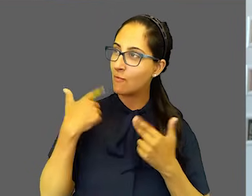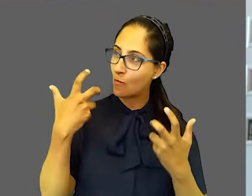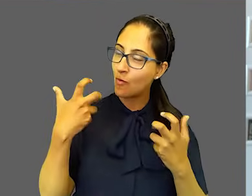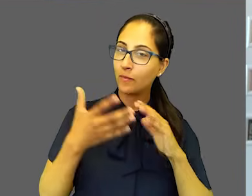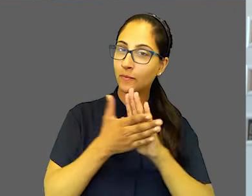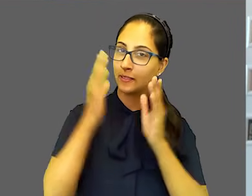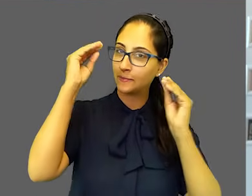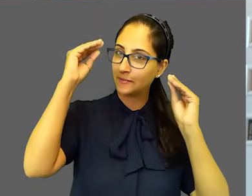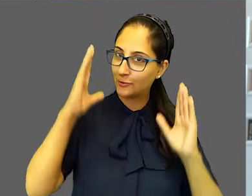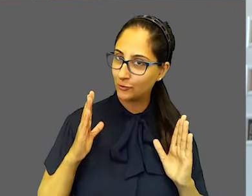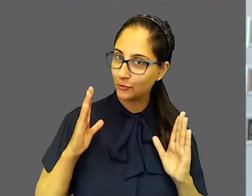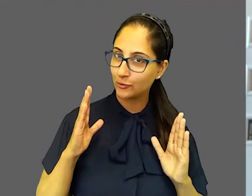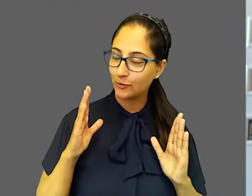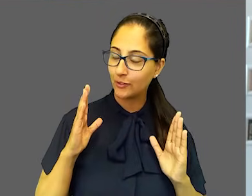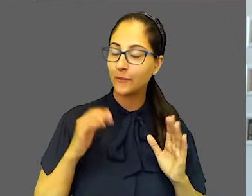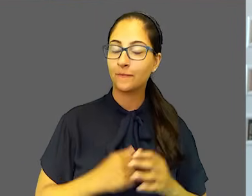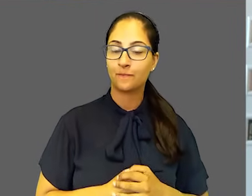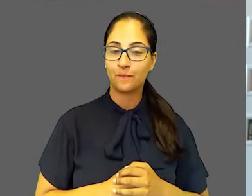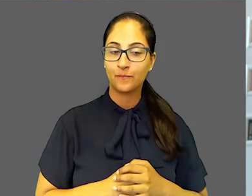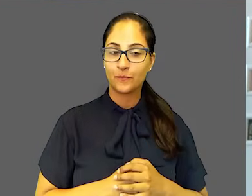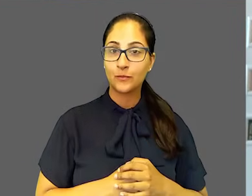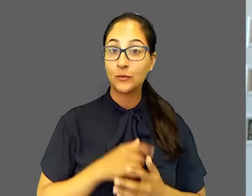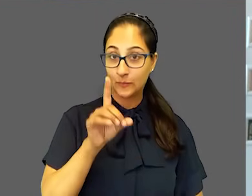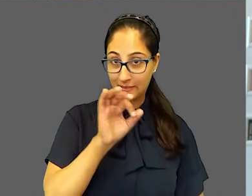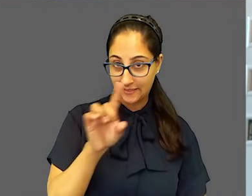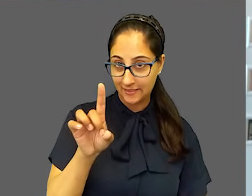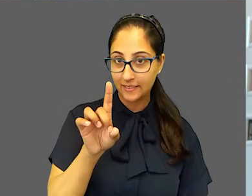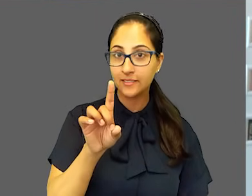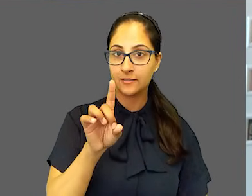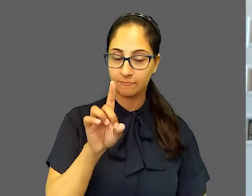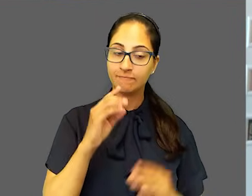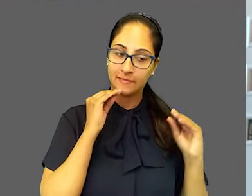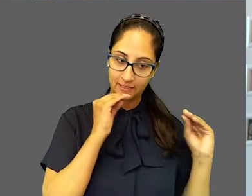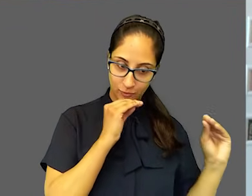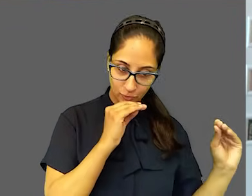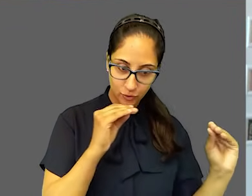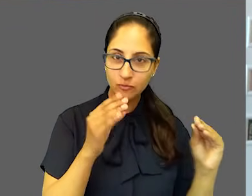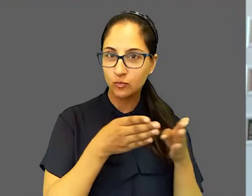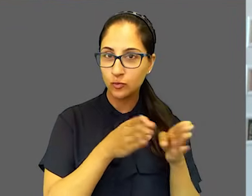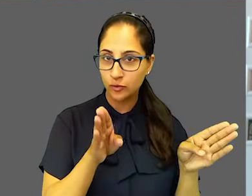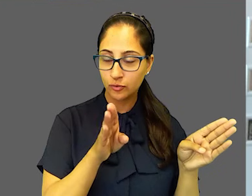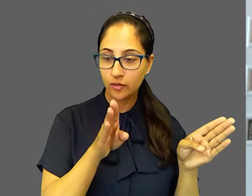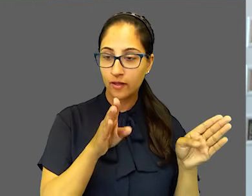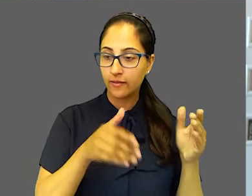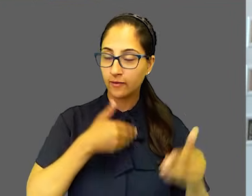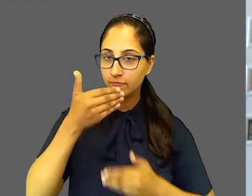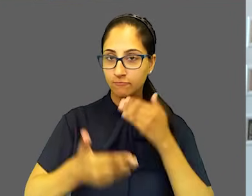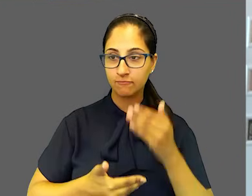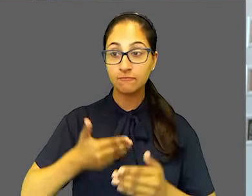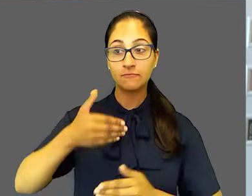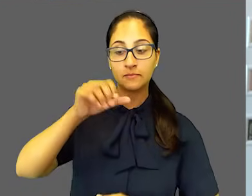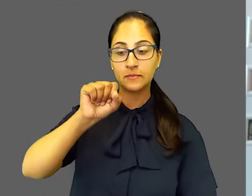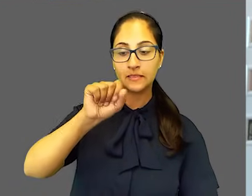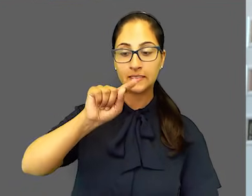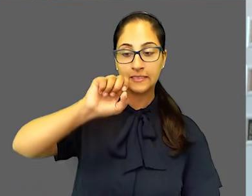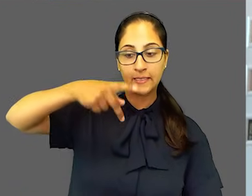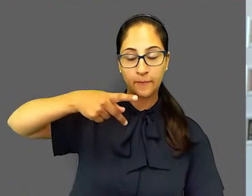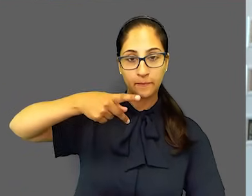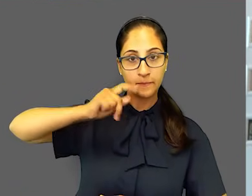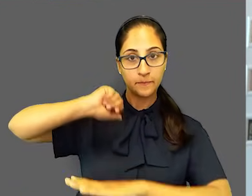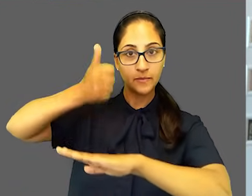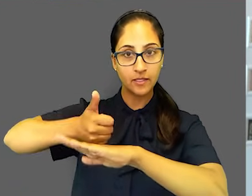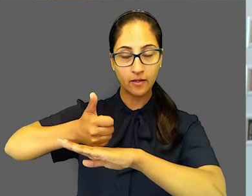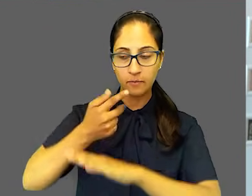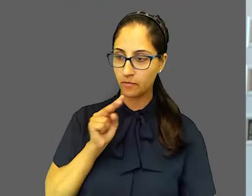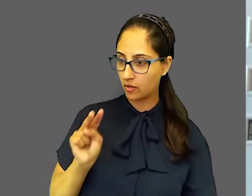a natural fit. But then when STEP rolled around, it not only had this component of